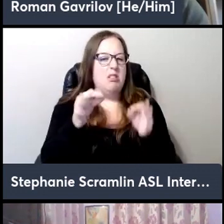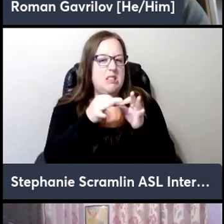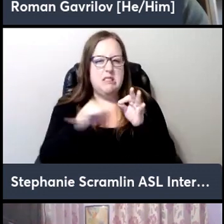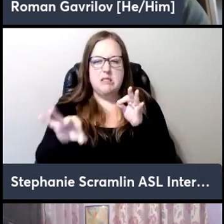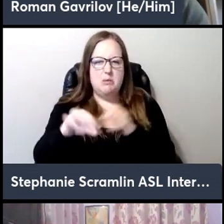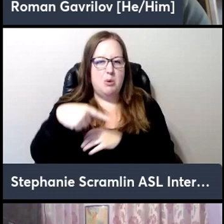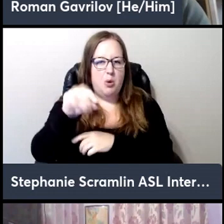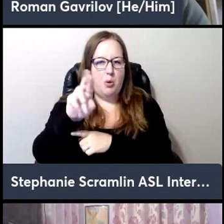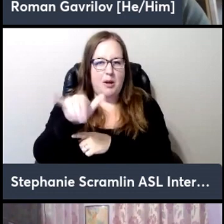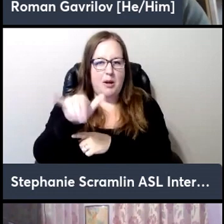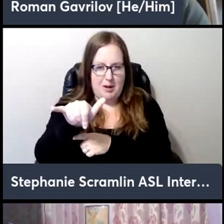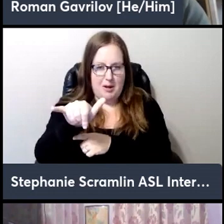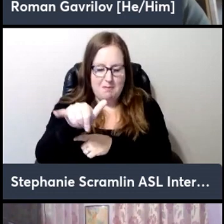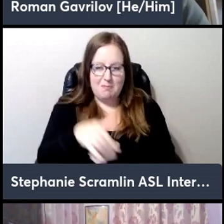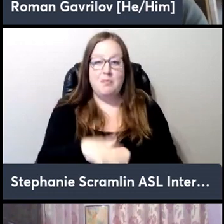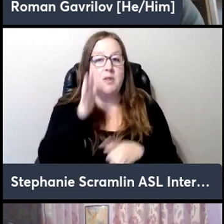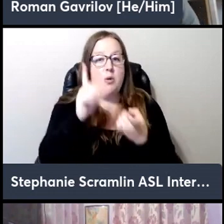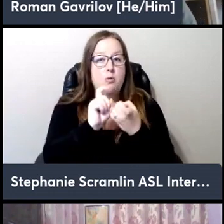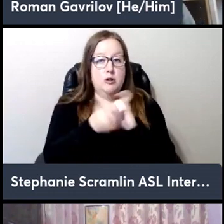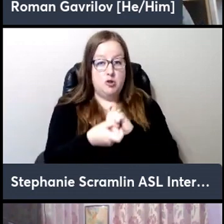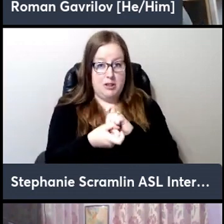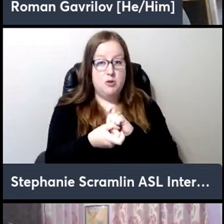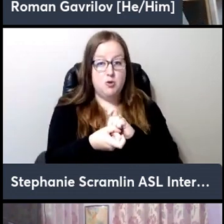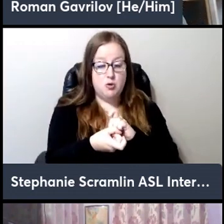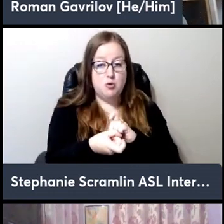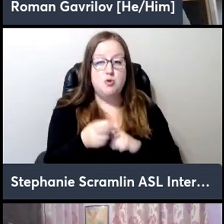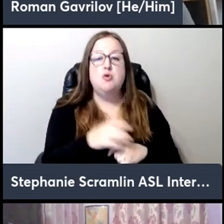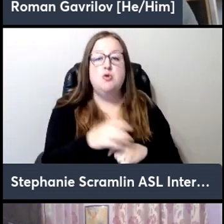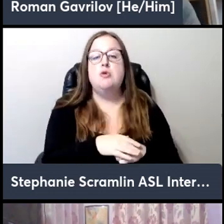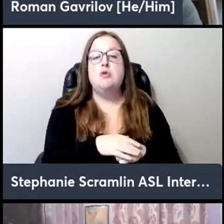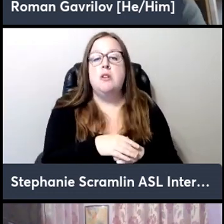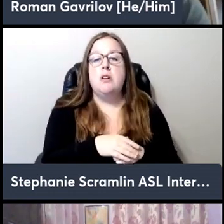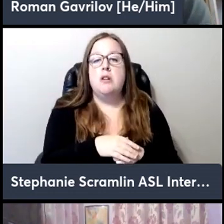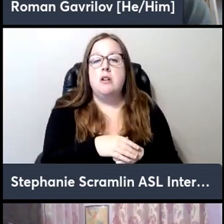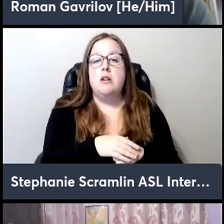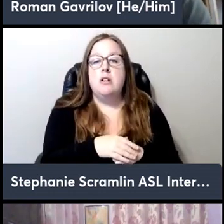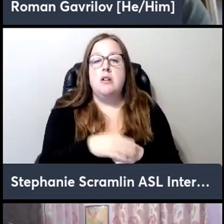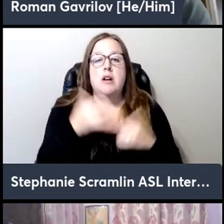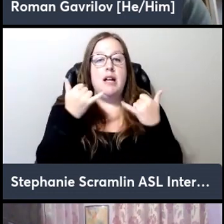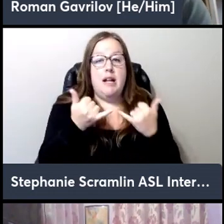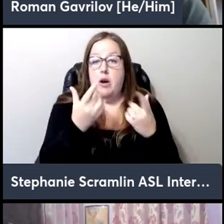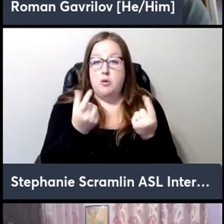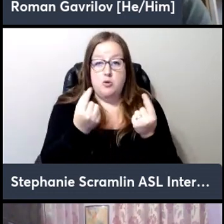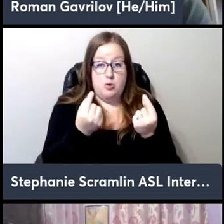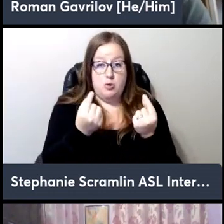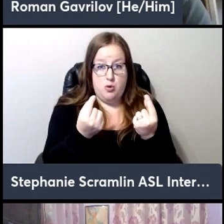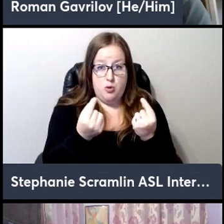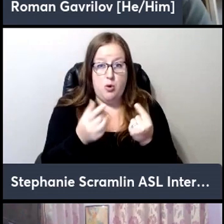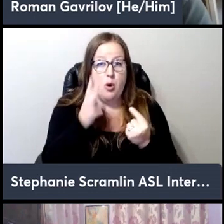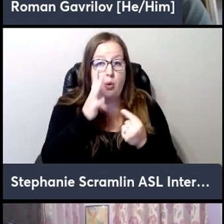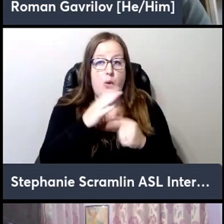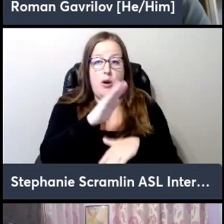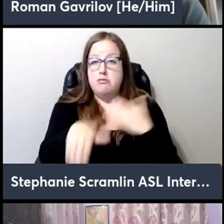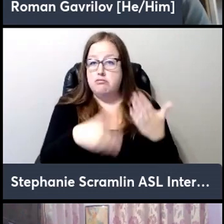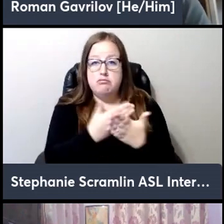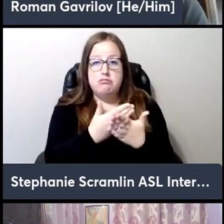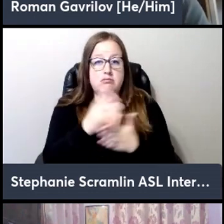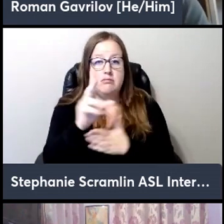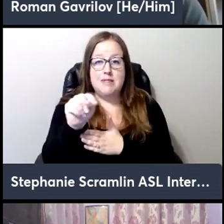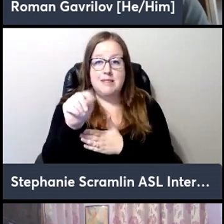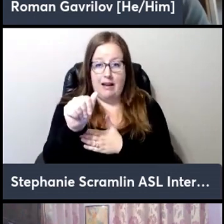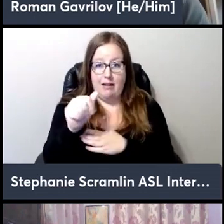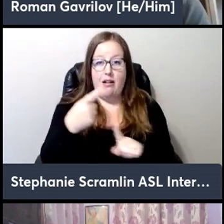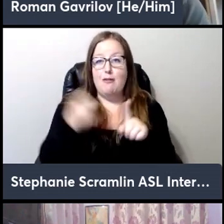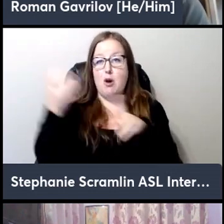query. So we're going to change it, and we just do the following. So we're going to select all the data that's coming through the